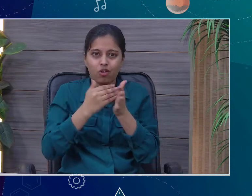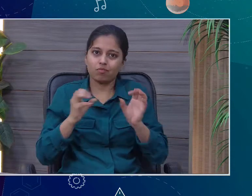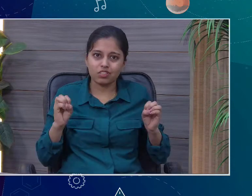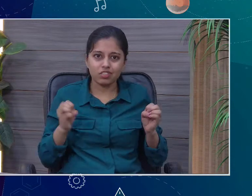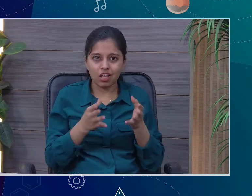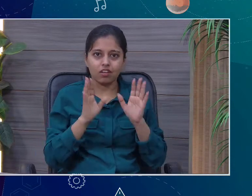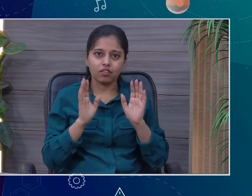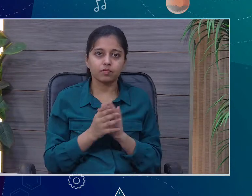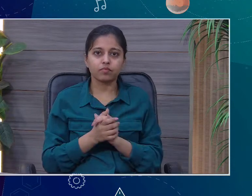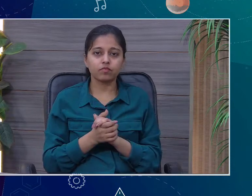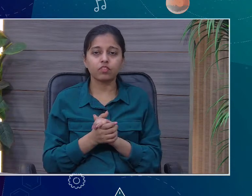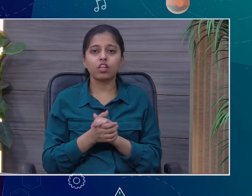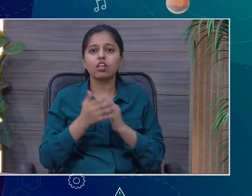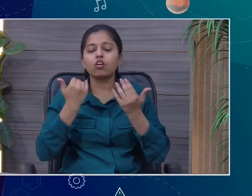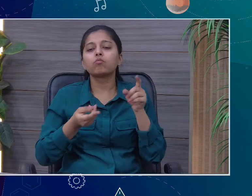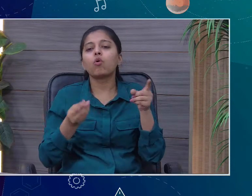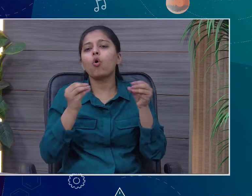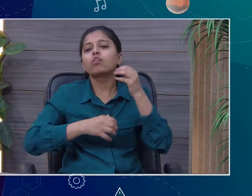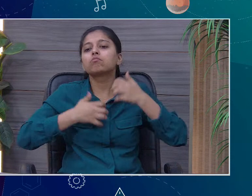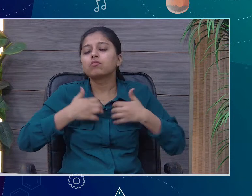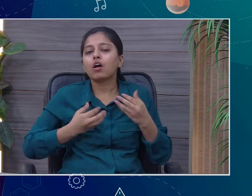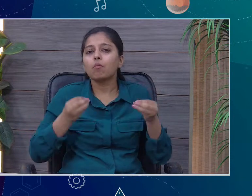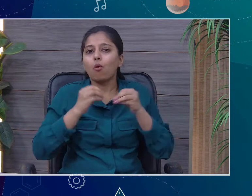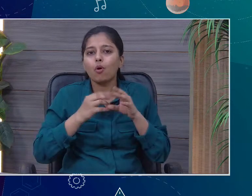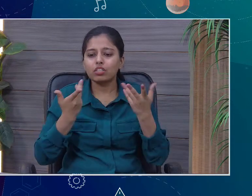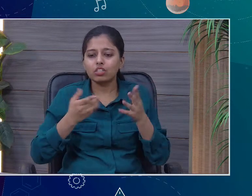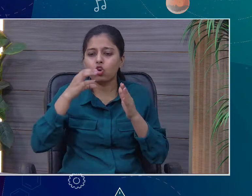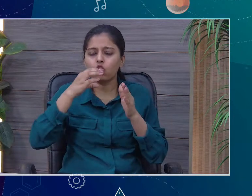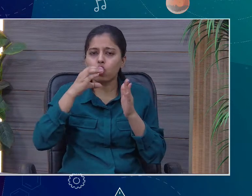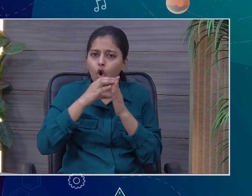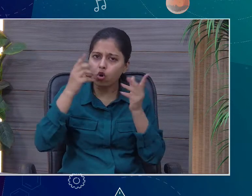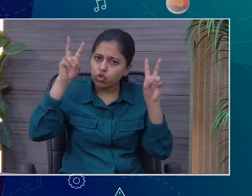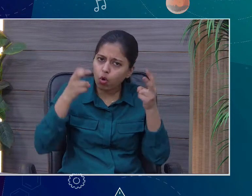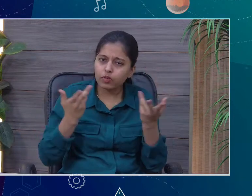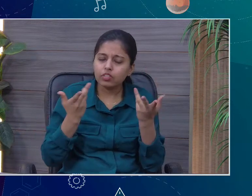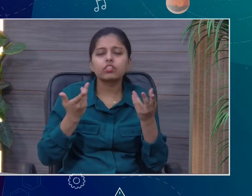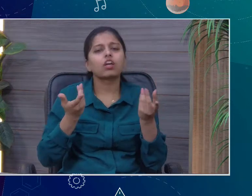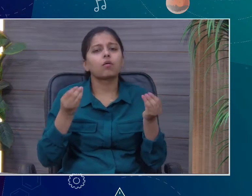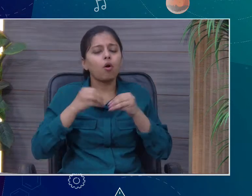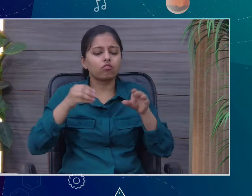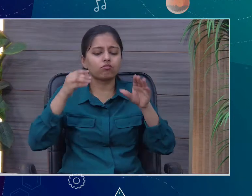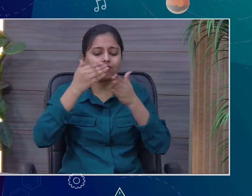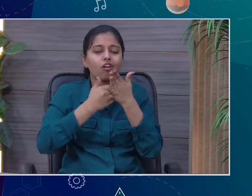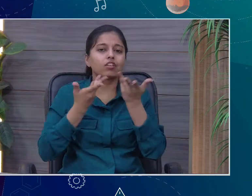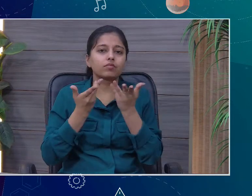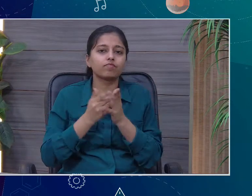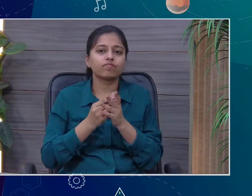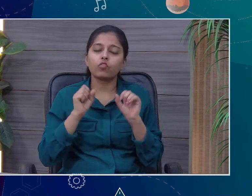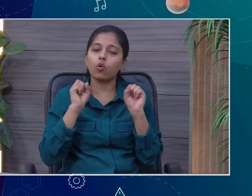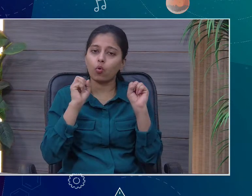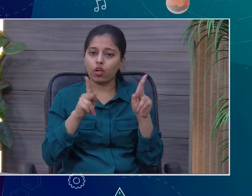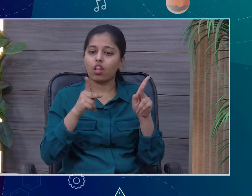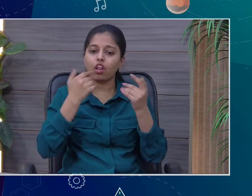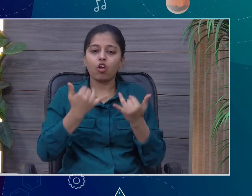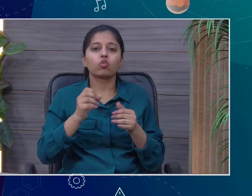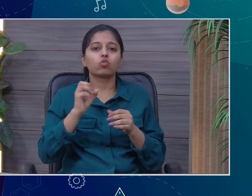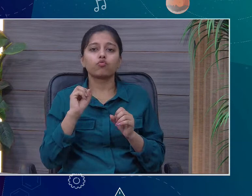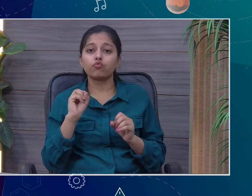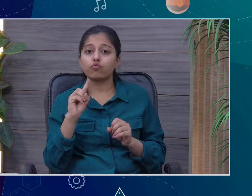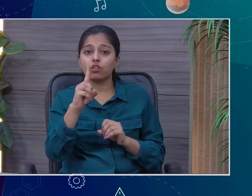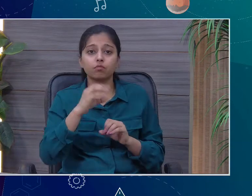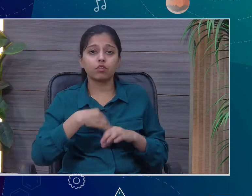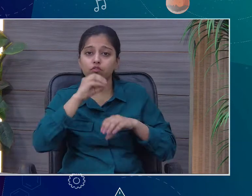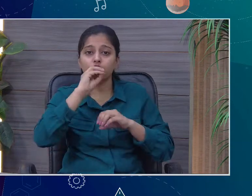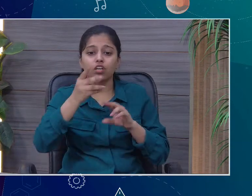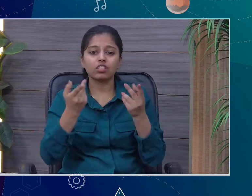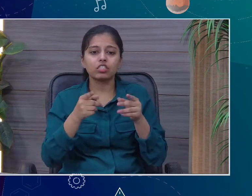what exactly you have as a content in this session? Yeah, okay. Today we'll I'll first tell you what is the